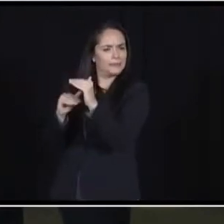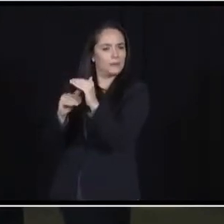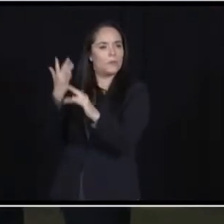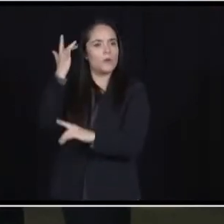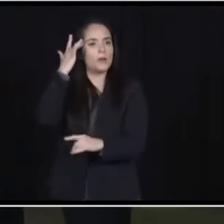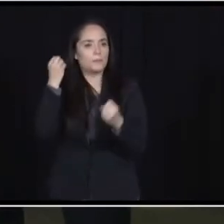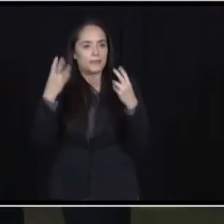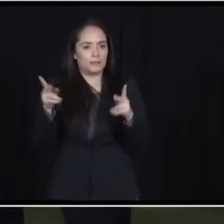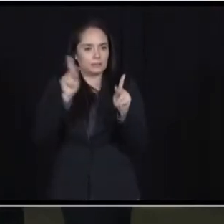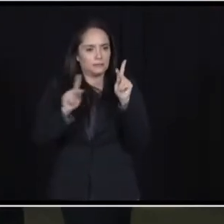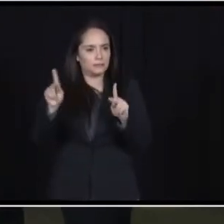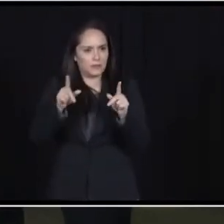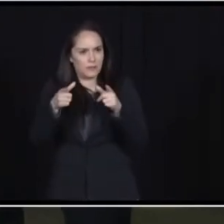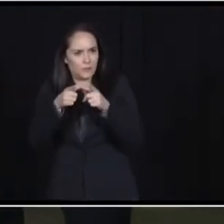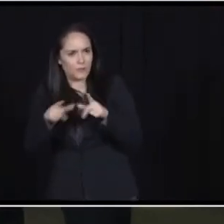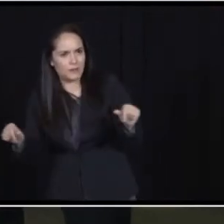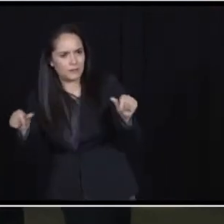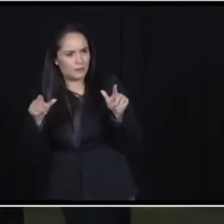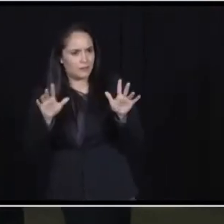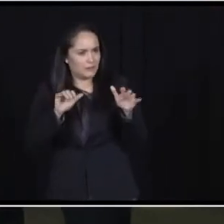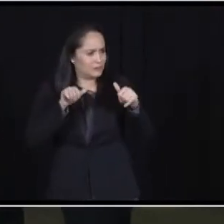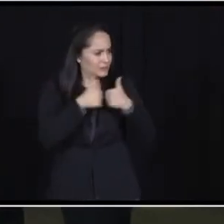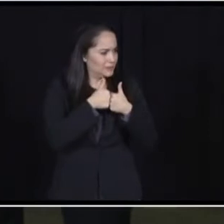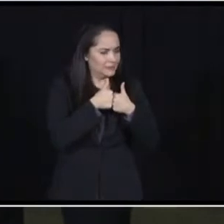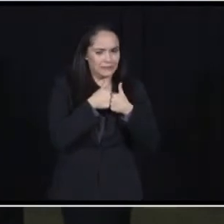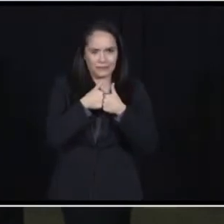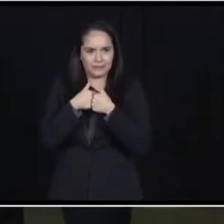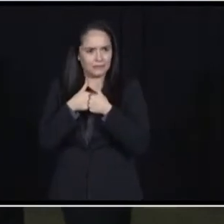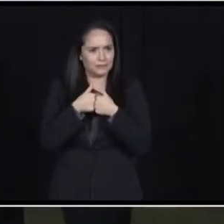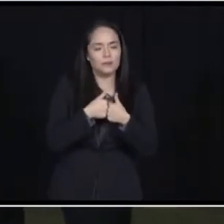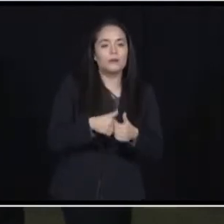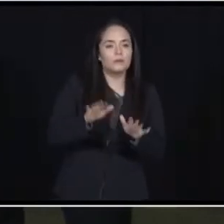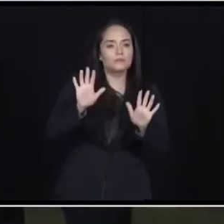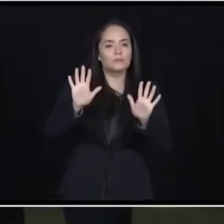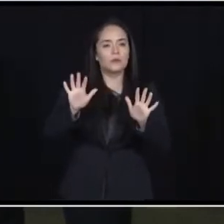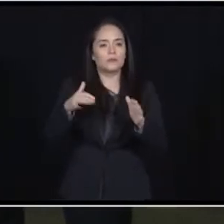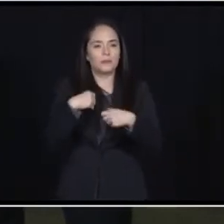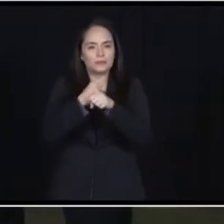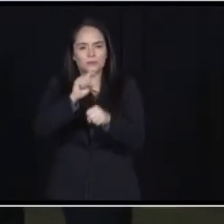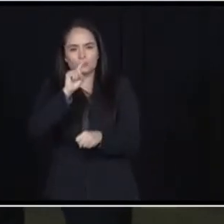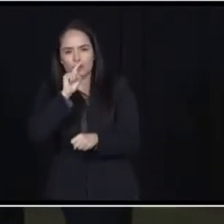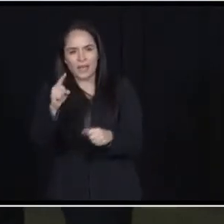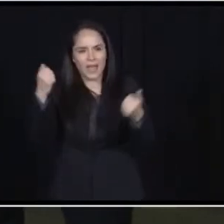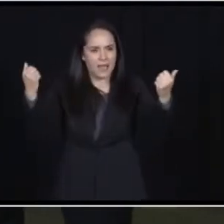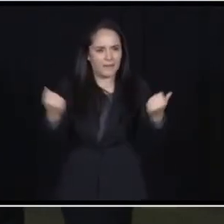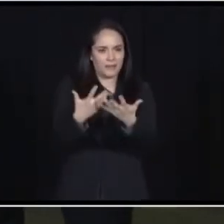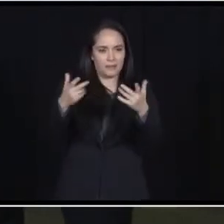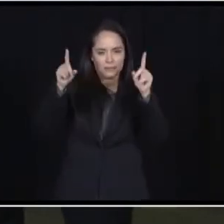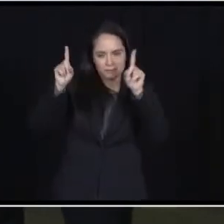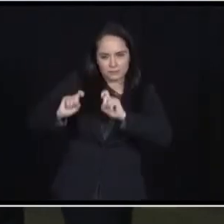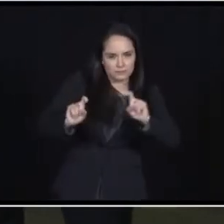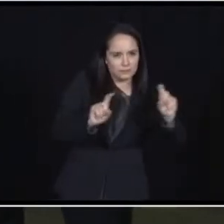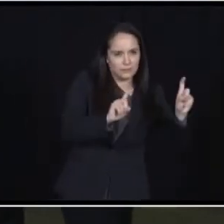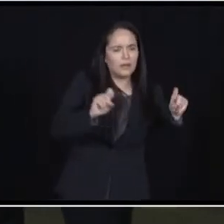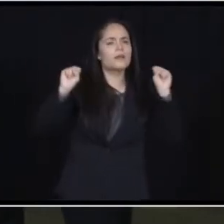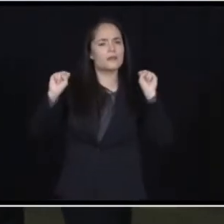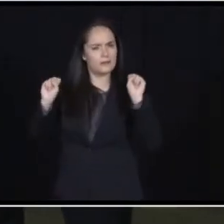to book an appointment. So we want to make sure that everyone who needs a test will be able to go in and get a test. But we've also put